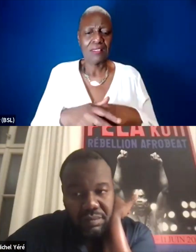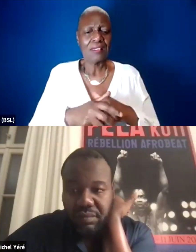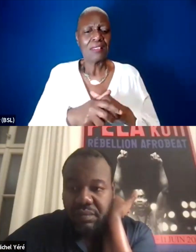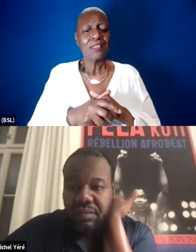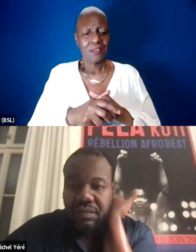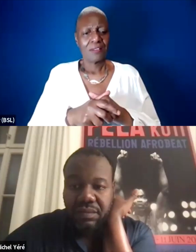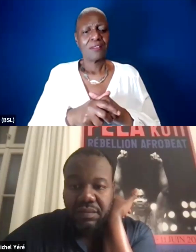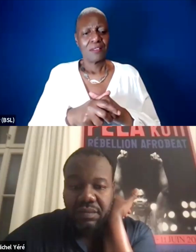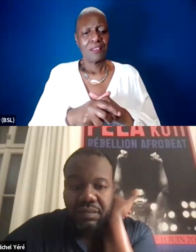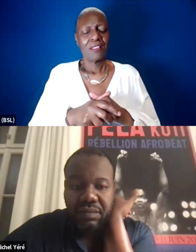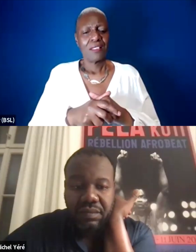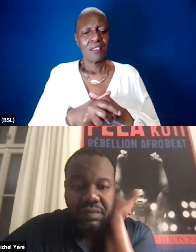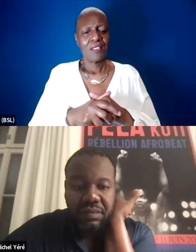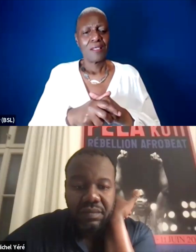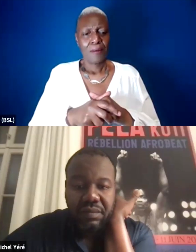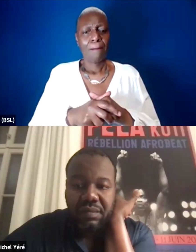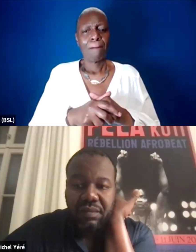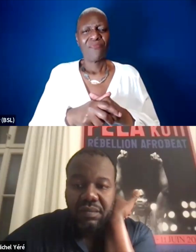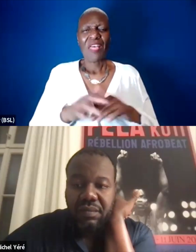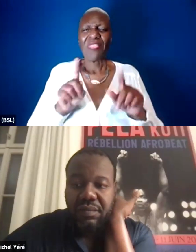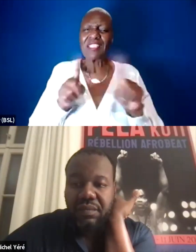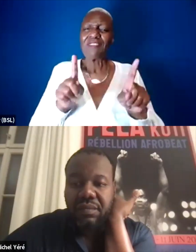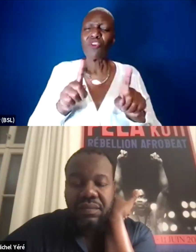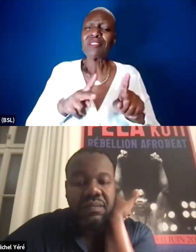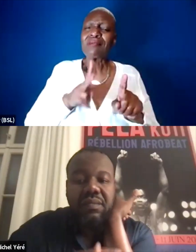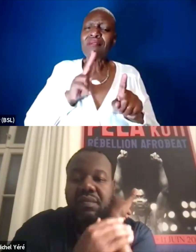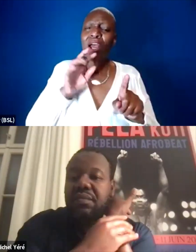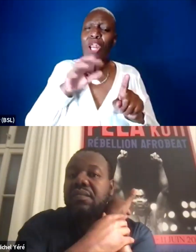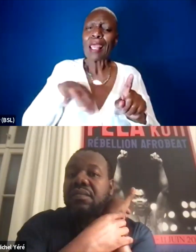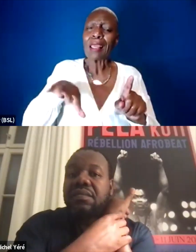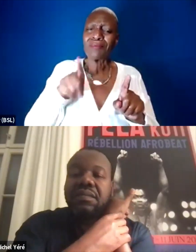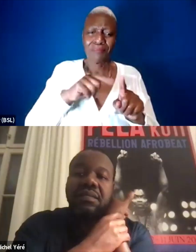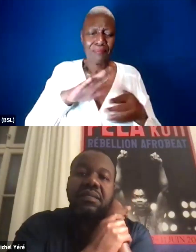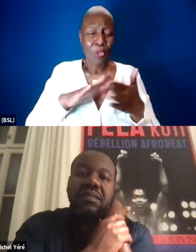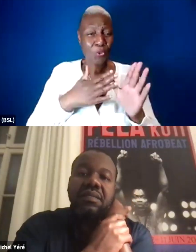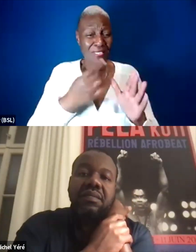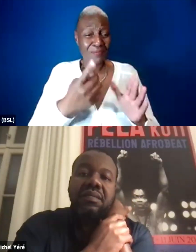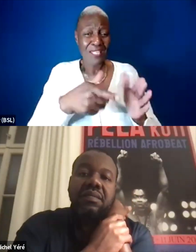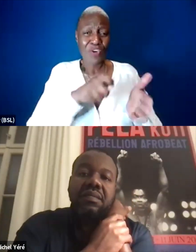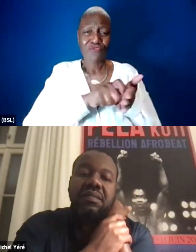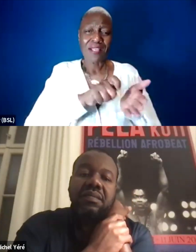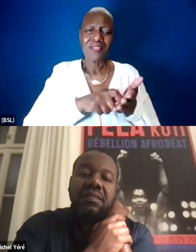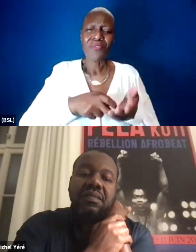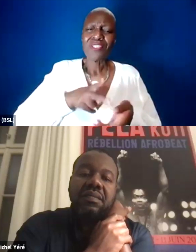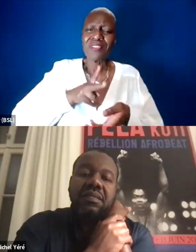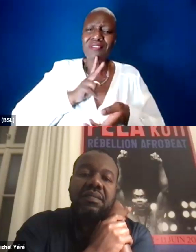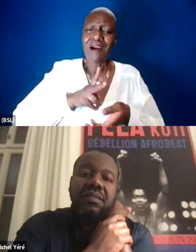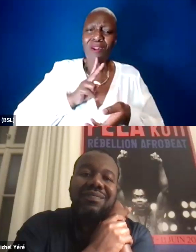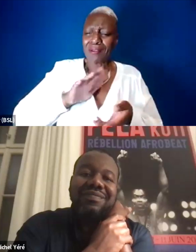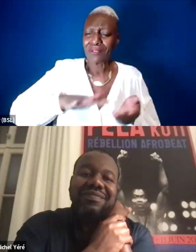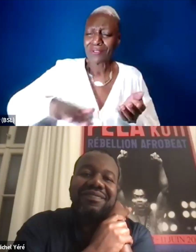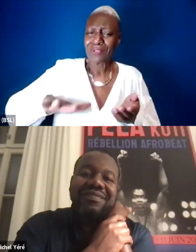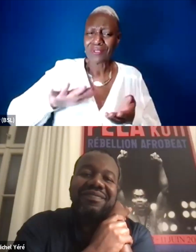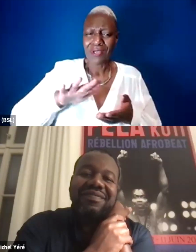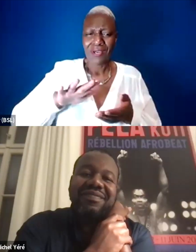is the diglossic, what is his Armenian like? Is it because he's writing what I don't want to say, but I will